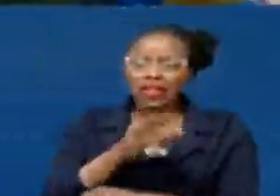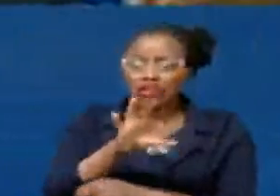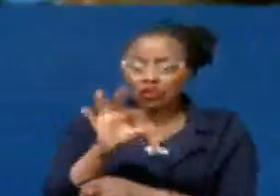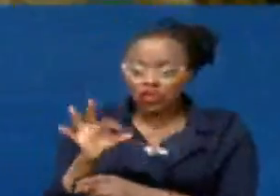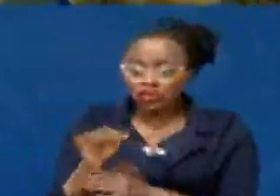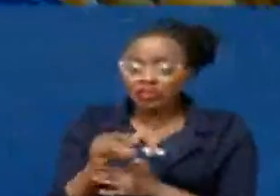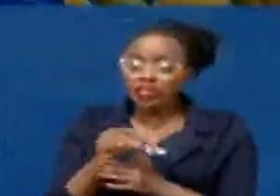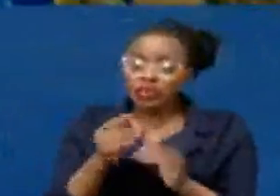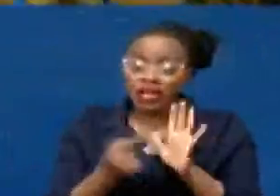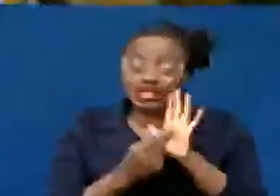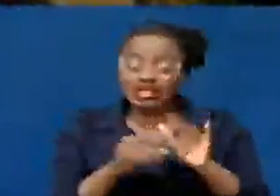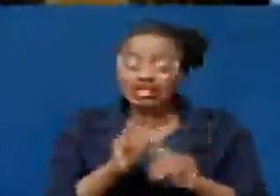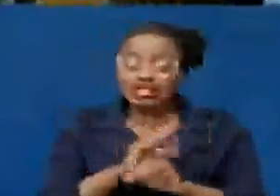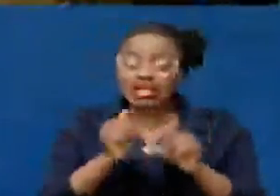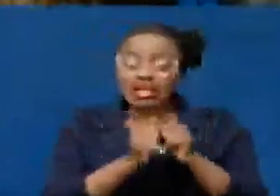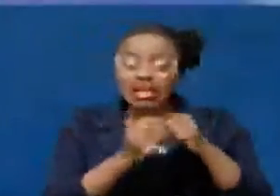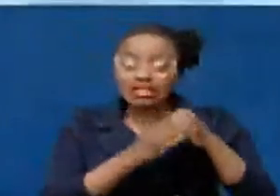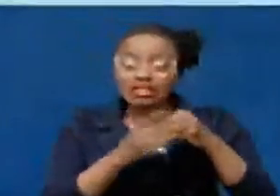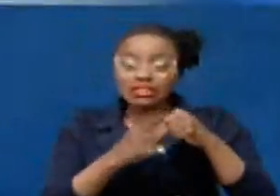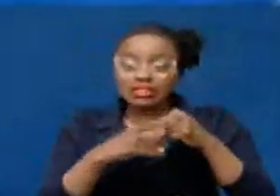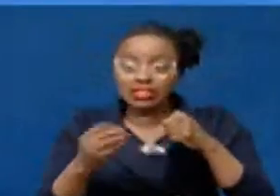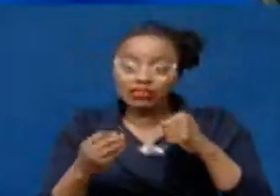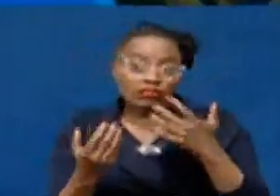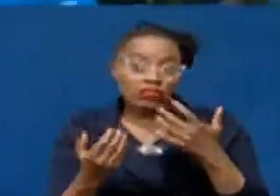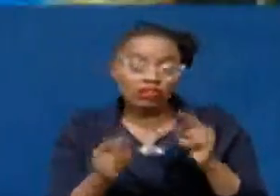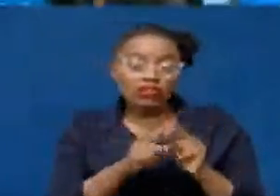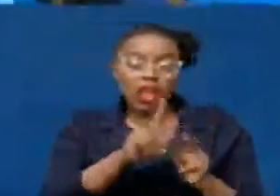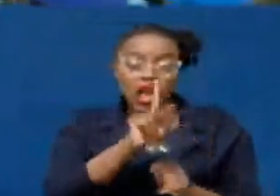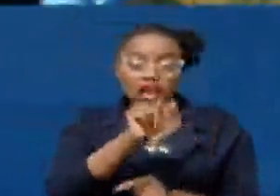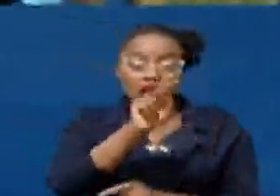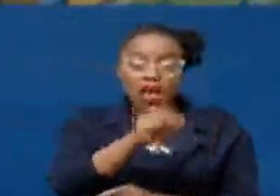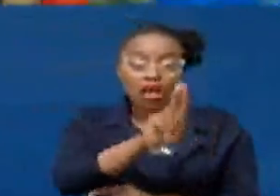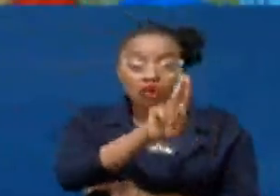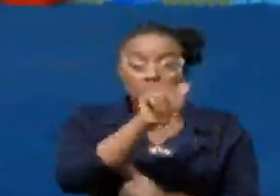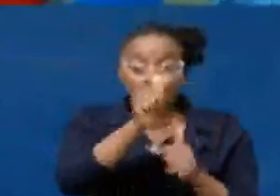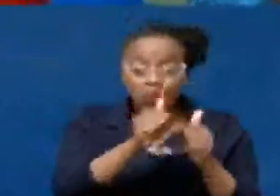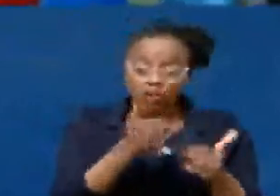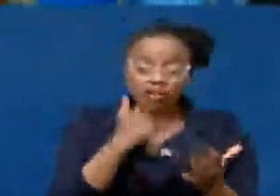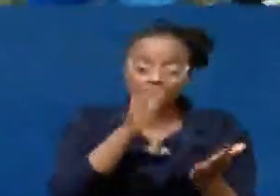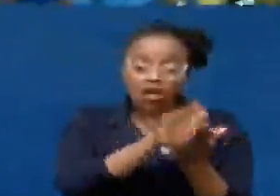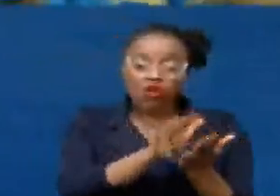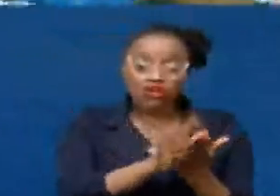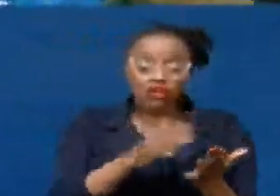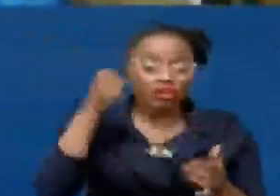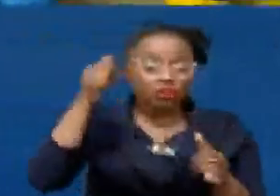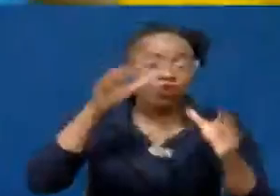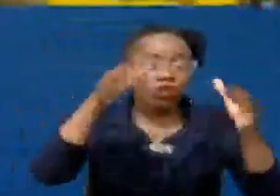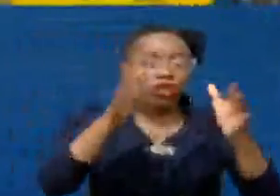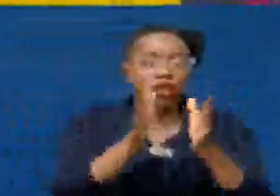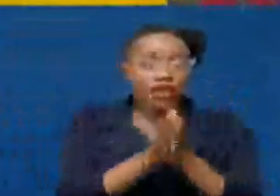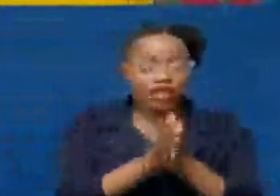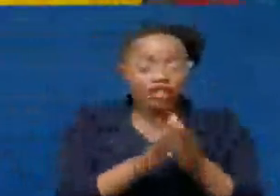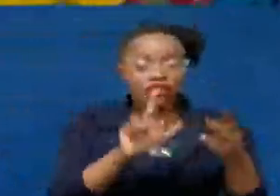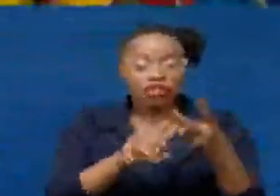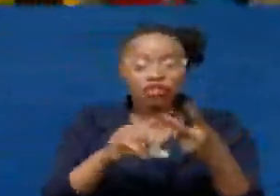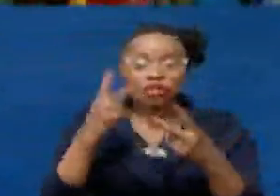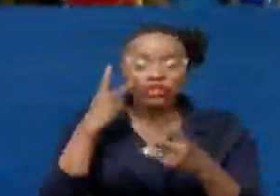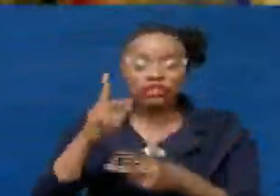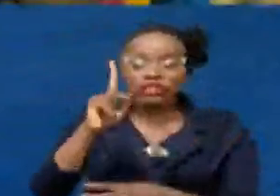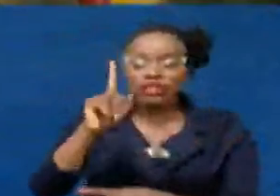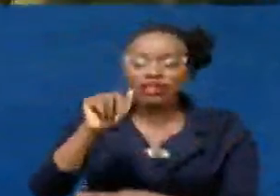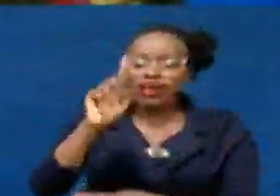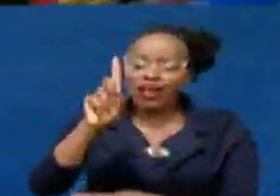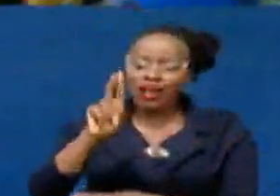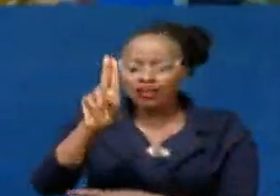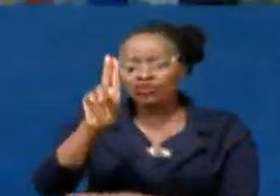our 1960s roots between KANU, which is a conservative party, and KADU, which